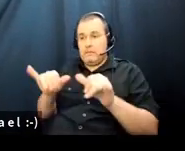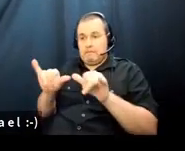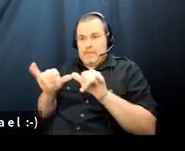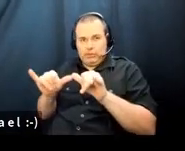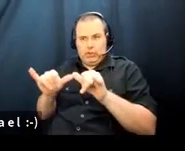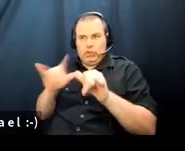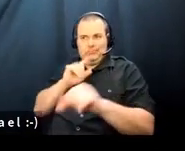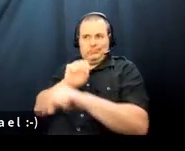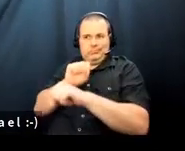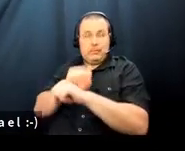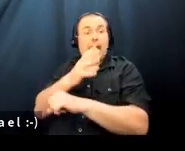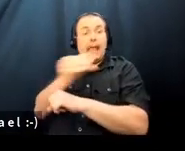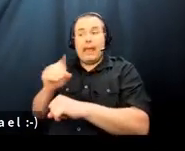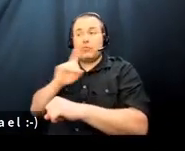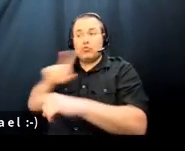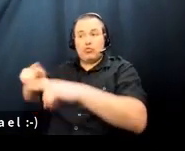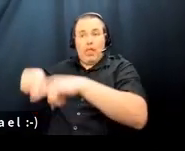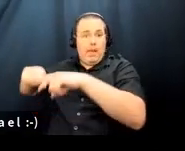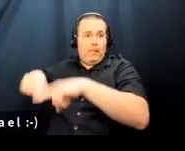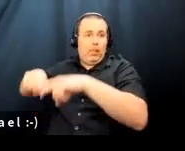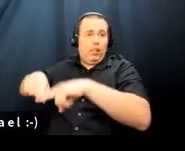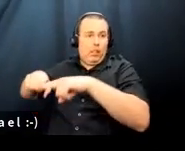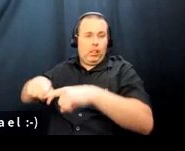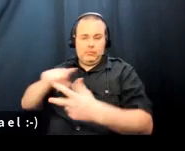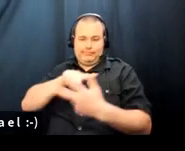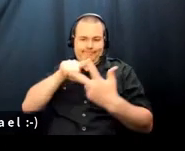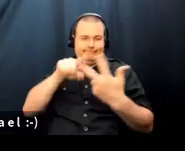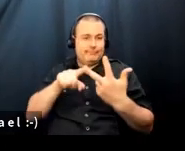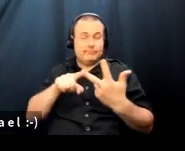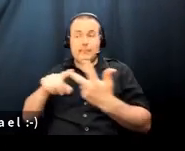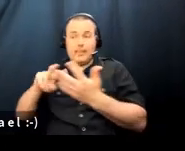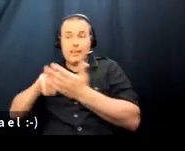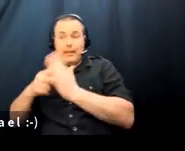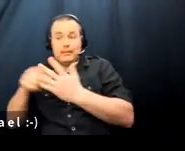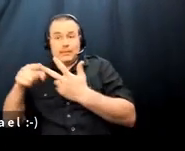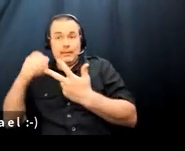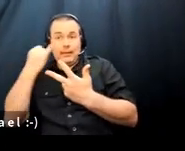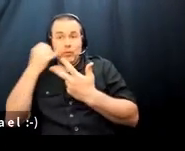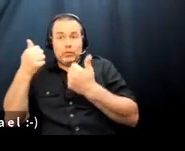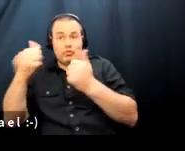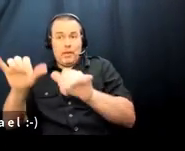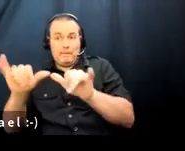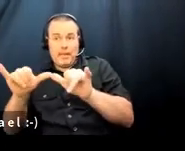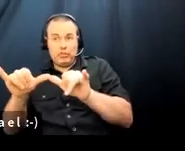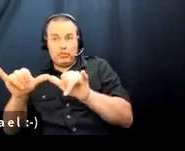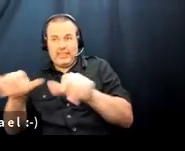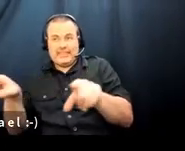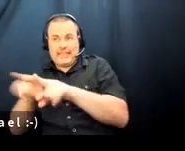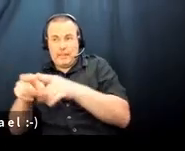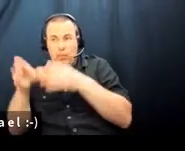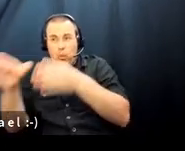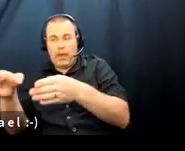be reliable. That is, when we use the same measure at another time, we're likely to get